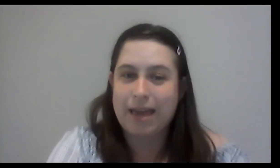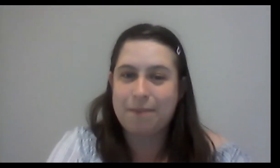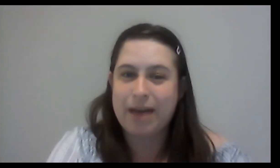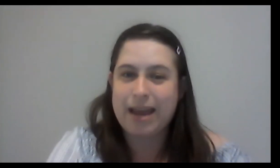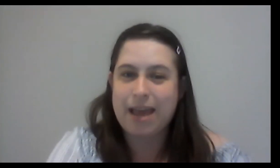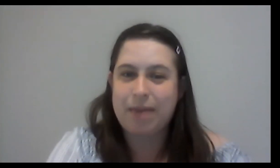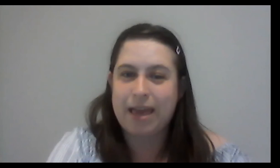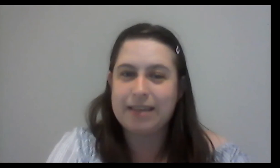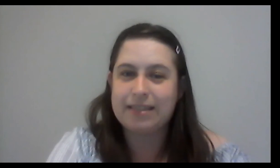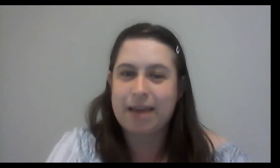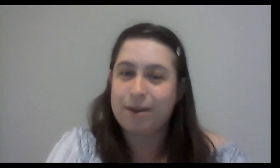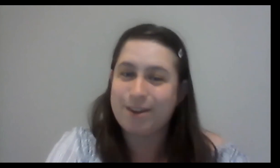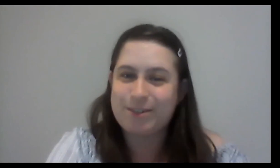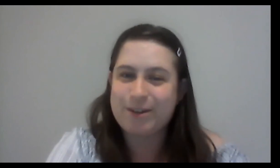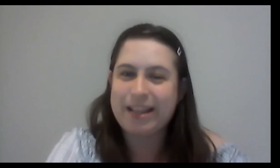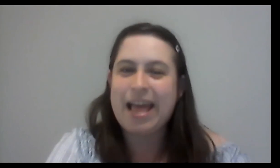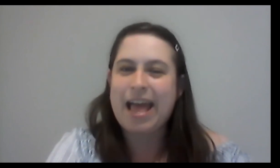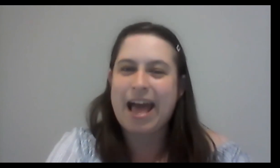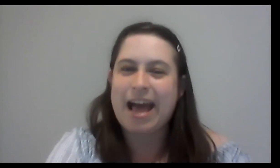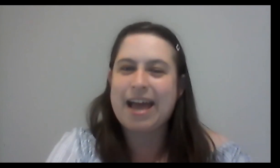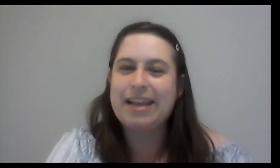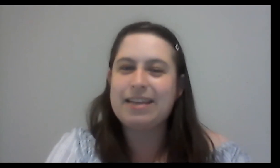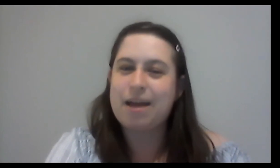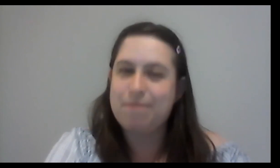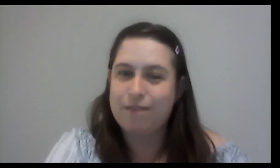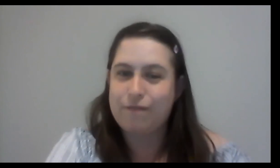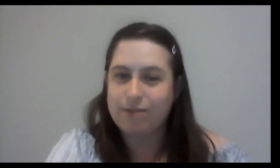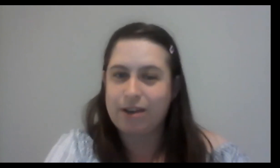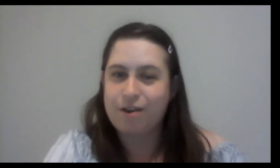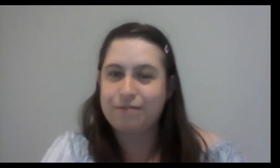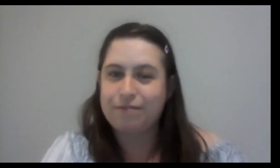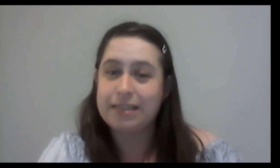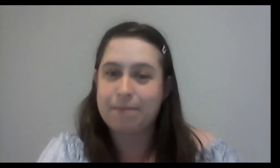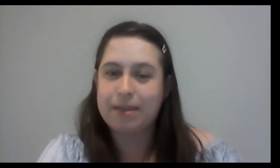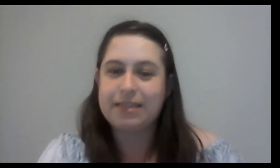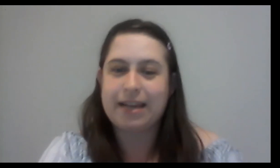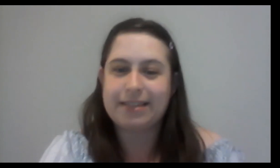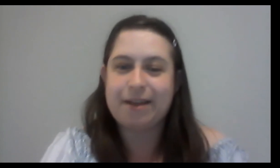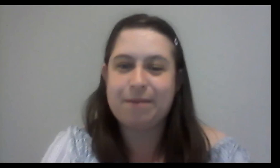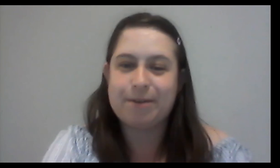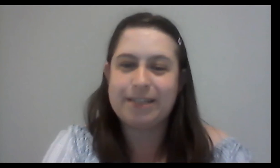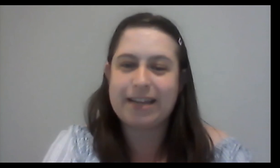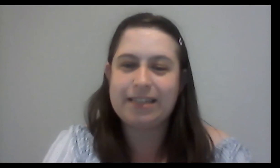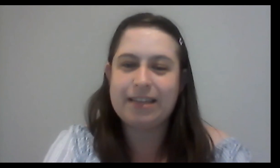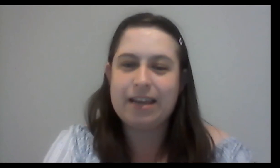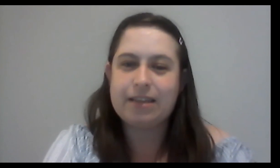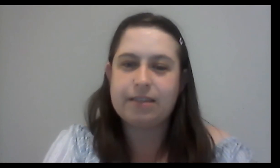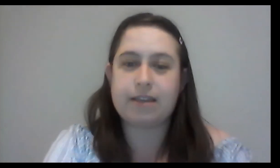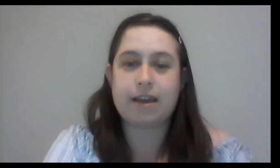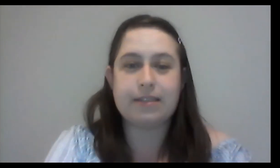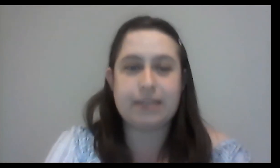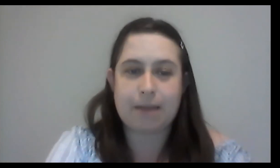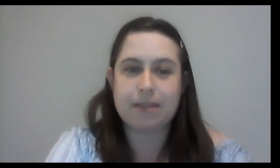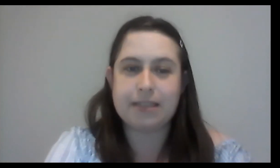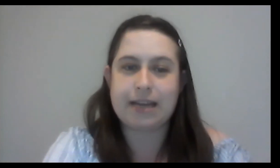Hi, my name is Amy Cotterill, and I'm the founder of the Snapping the Stiletto project.